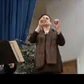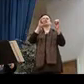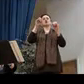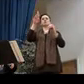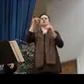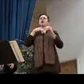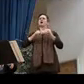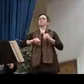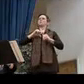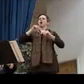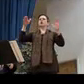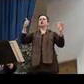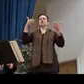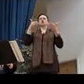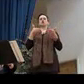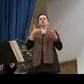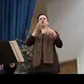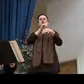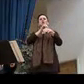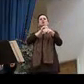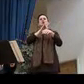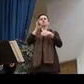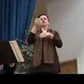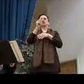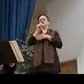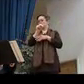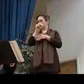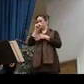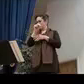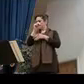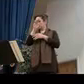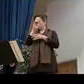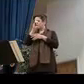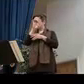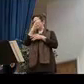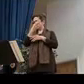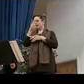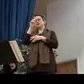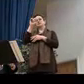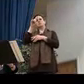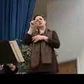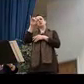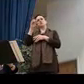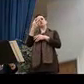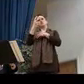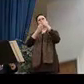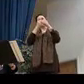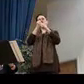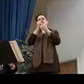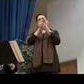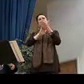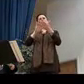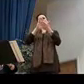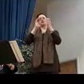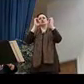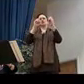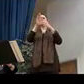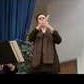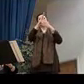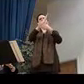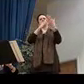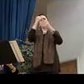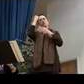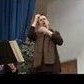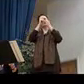John Seck, Deputy Commissioner of Two-Year and Community College Education, to share some thoughts with us. Dr. Seck.